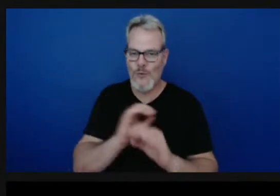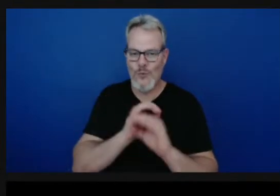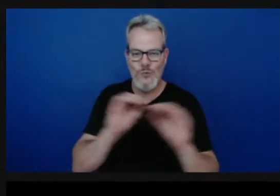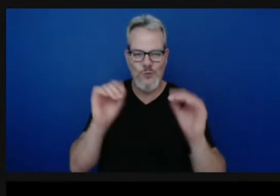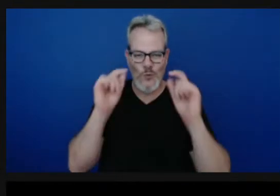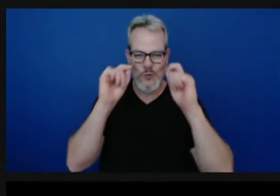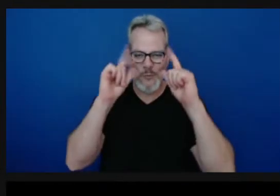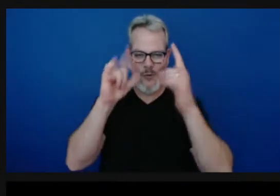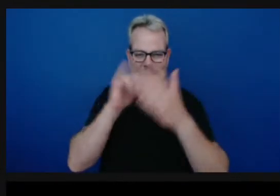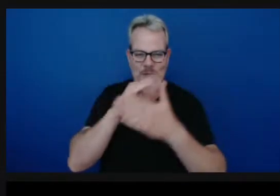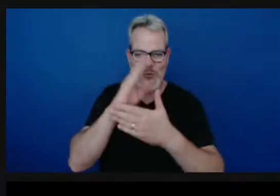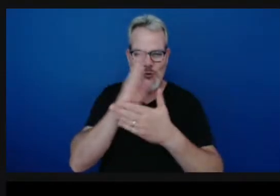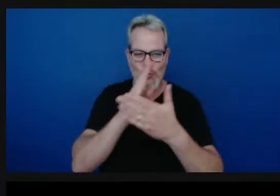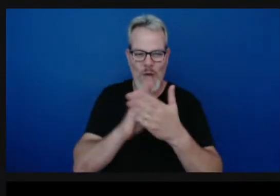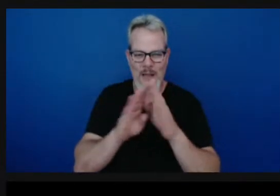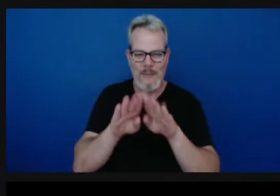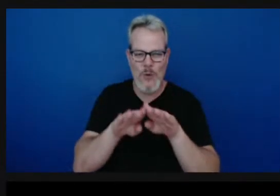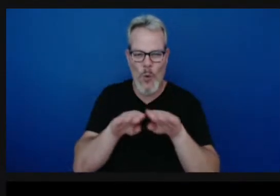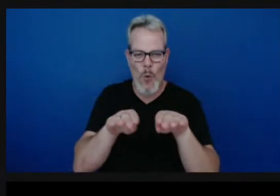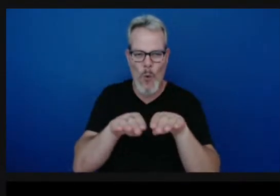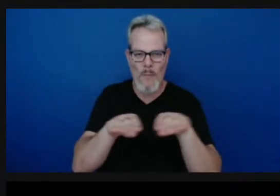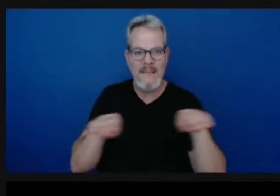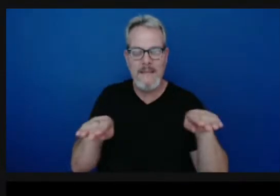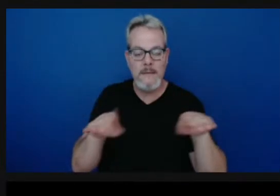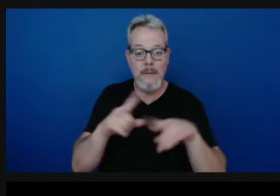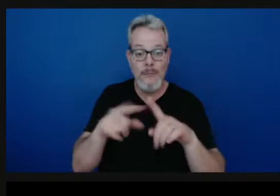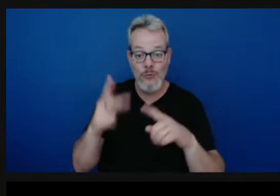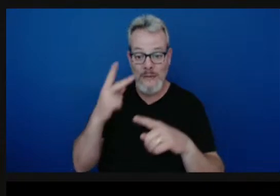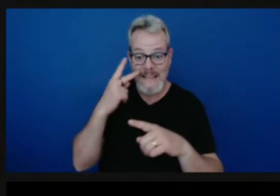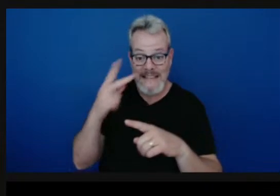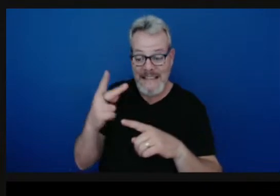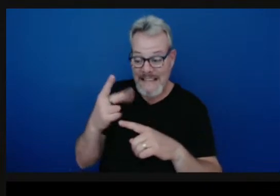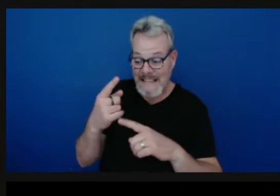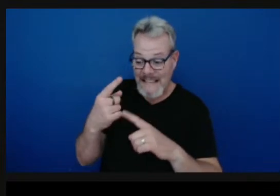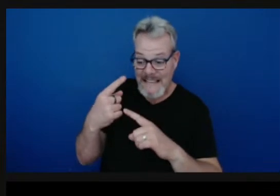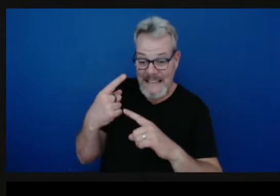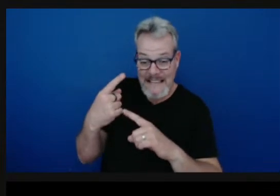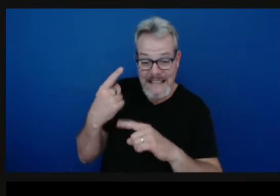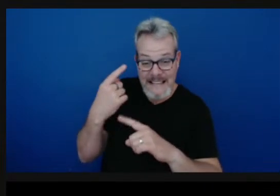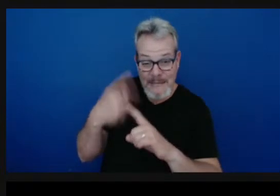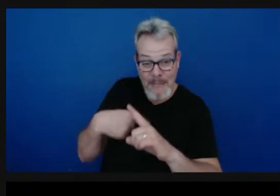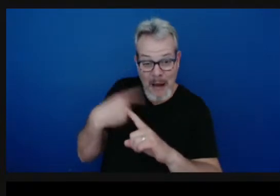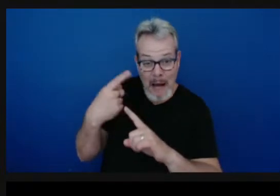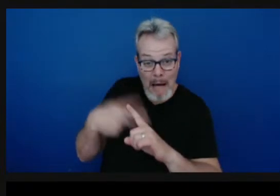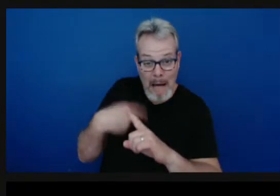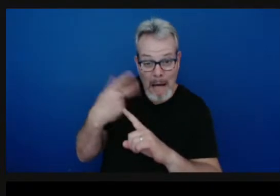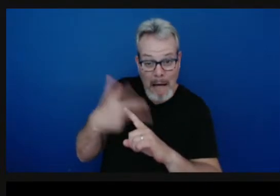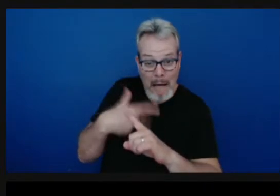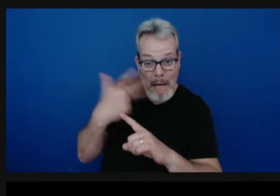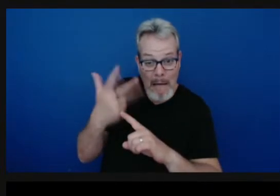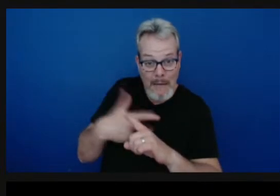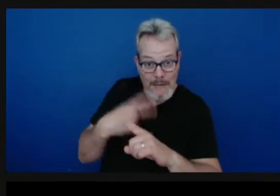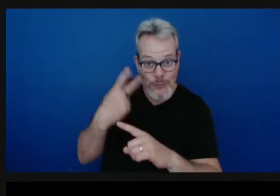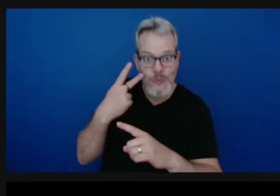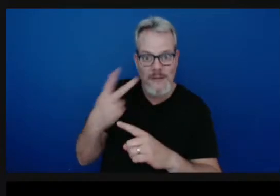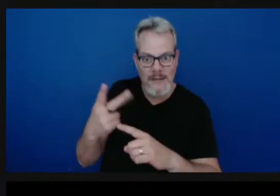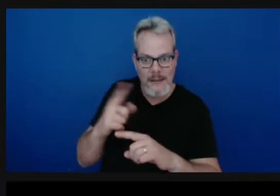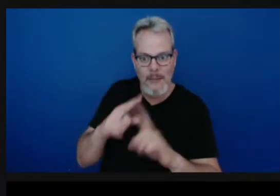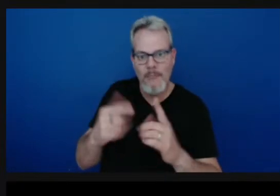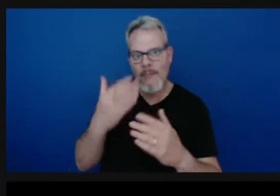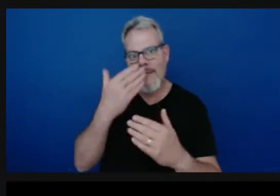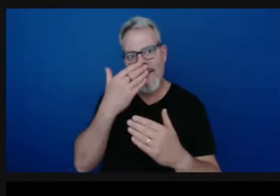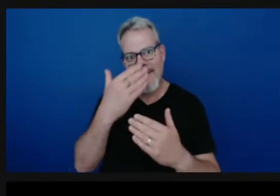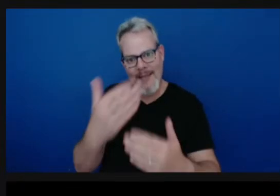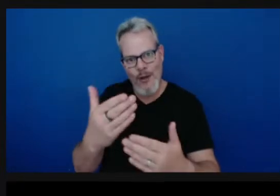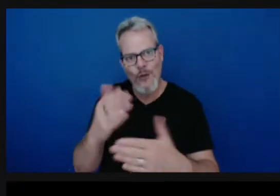actual last several days, but you can see for months this has been happening, and so it's pretty cool to see her documenting that out there. Mahalo, Yvonne, for your sharing